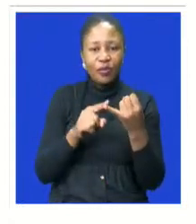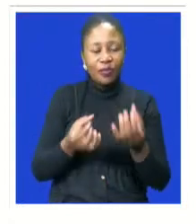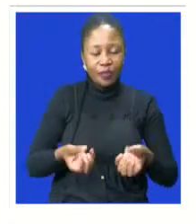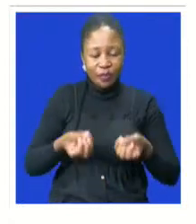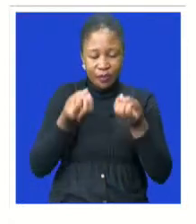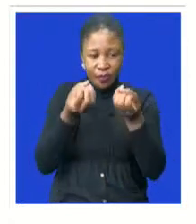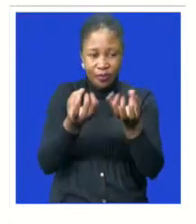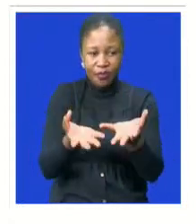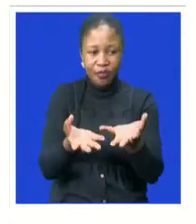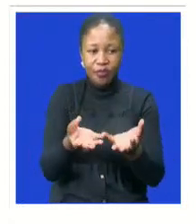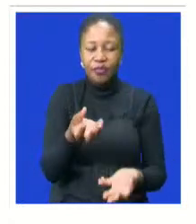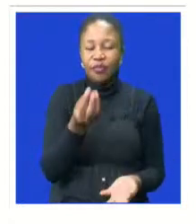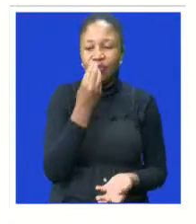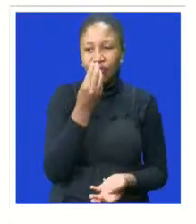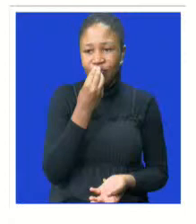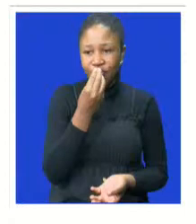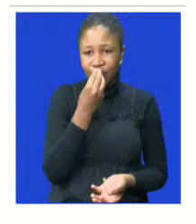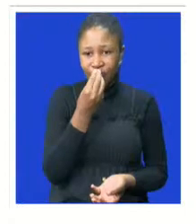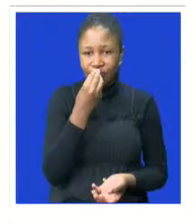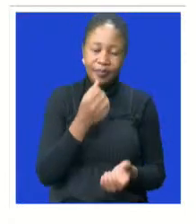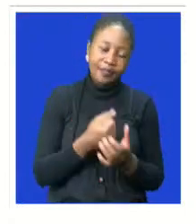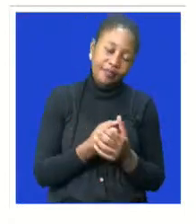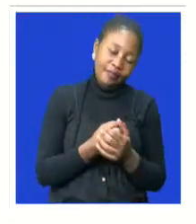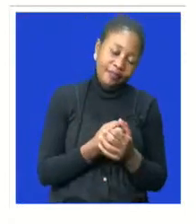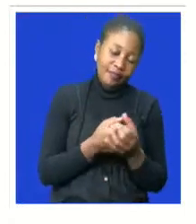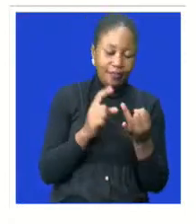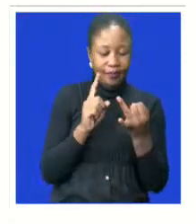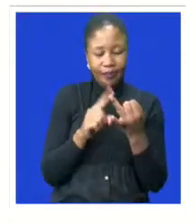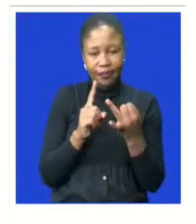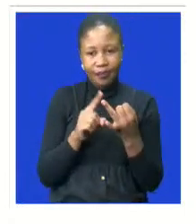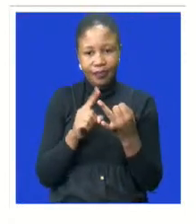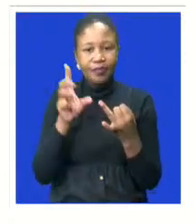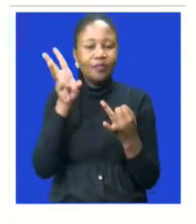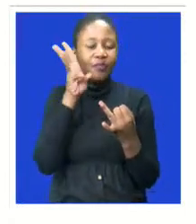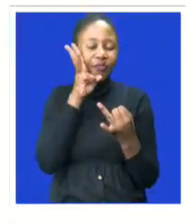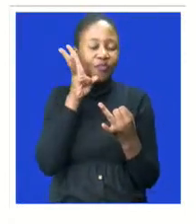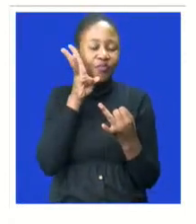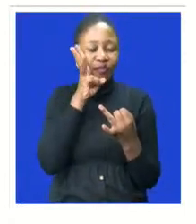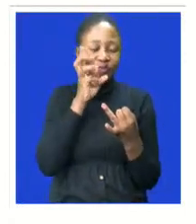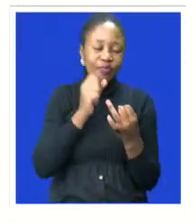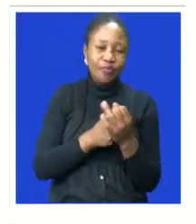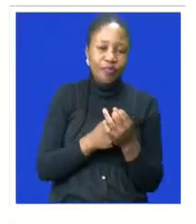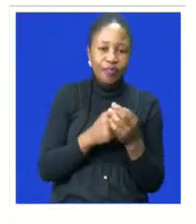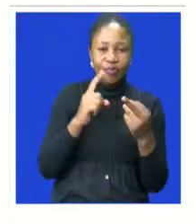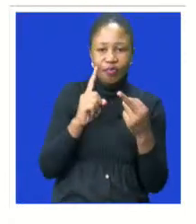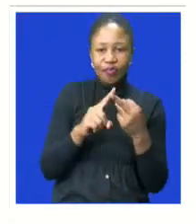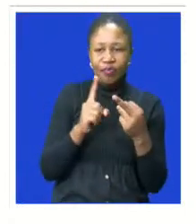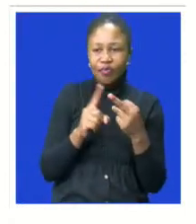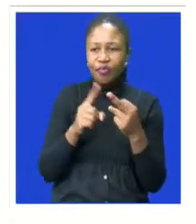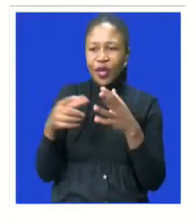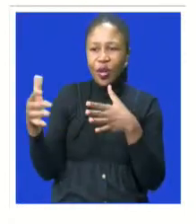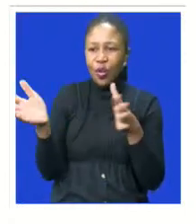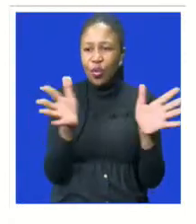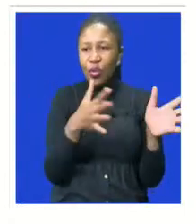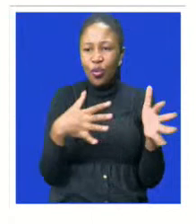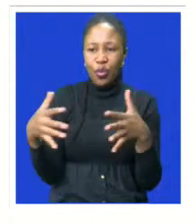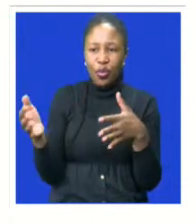for the things that he created. He provides water. He provides air. And he provides